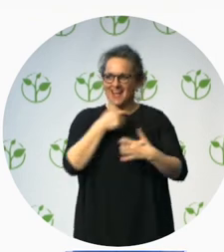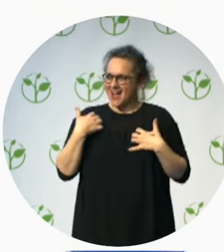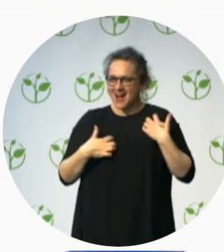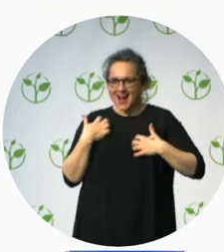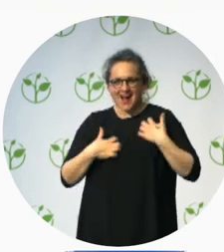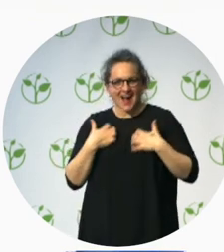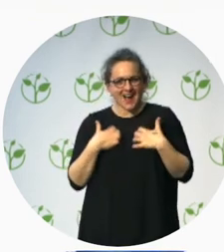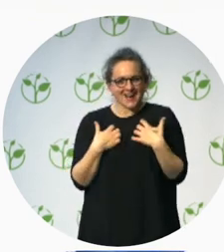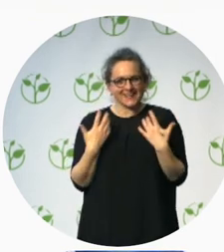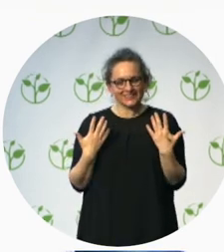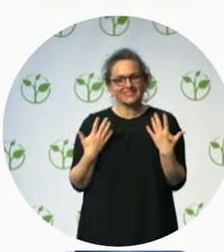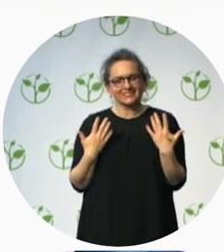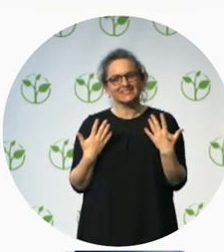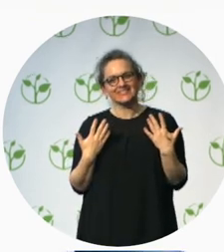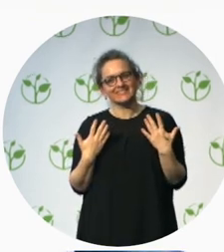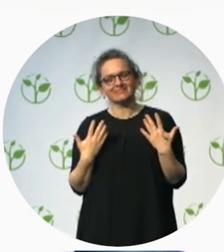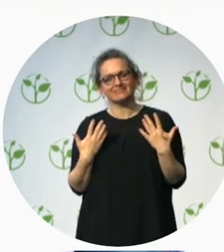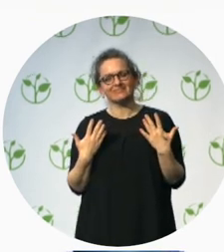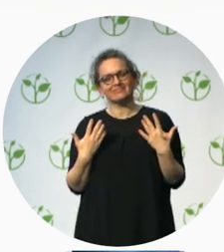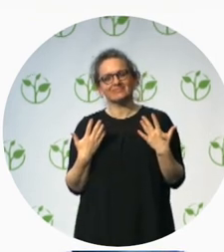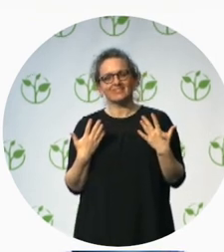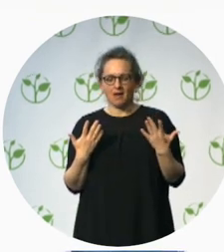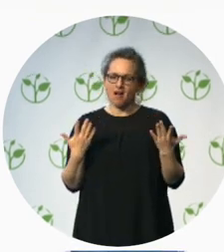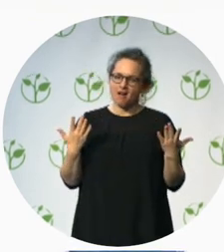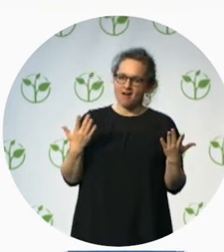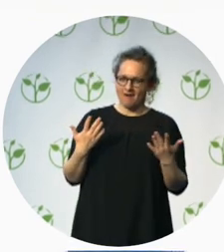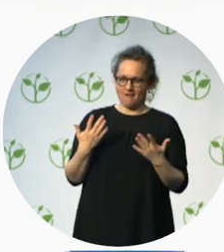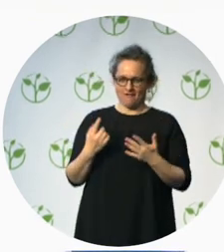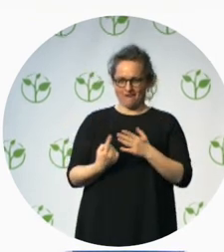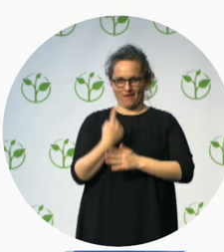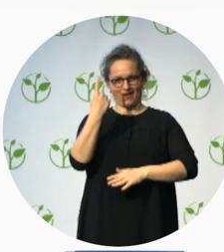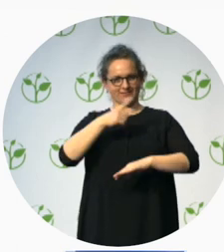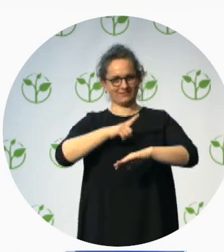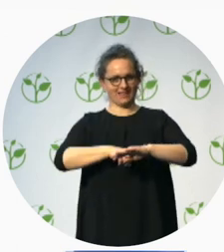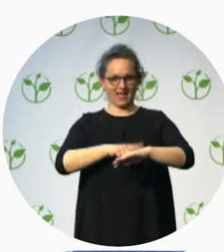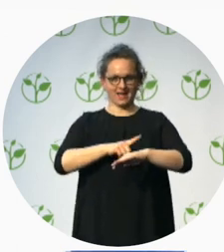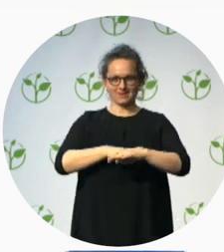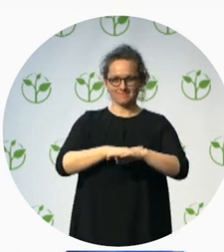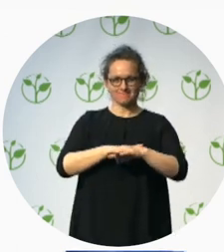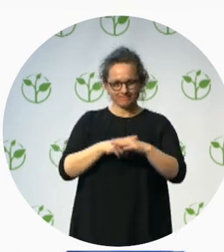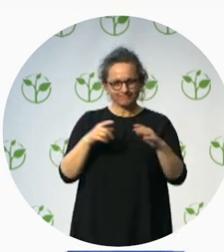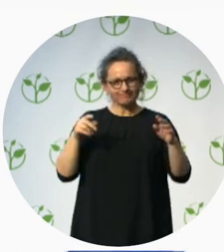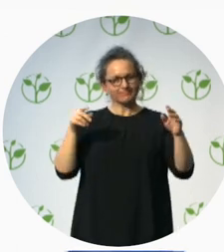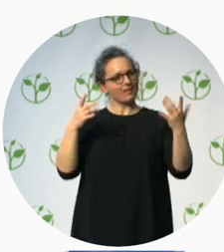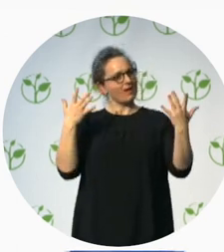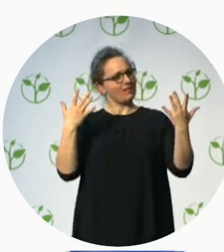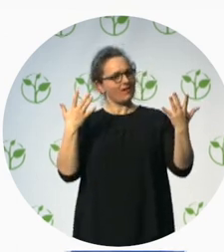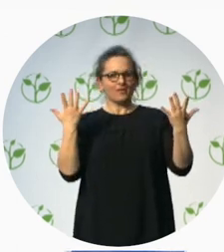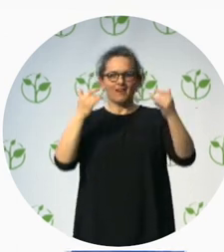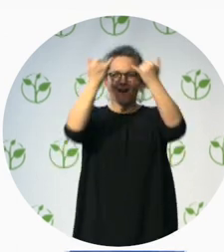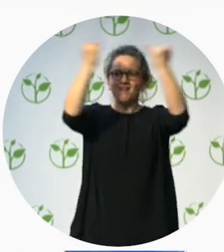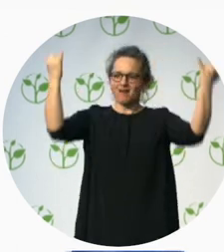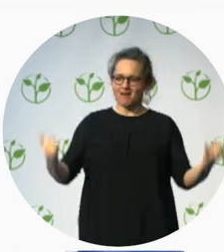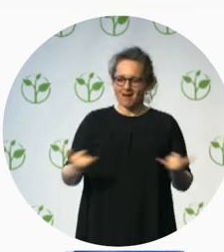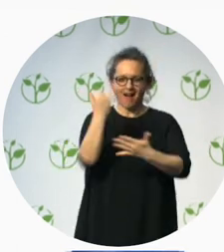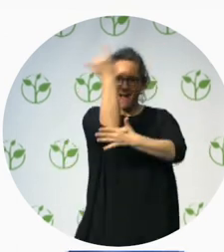have unveiled the first accessible artwork and handed it over to the United Nations office in Vienna,